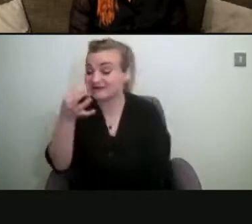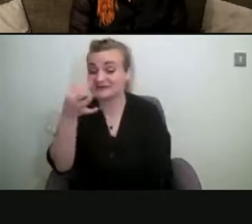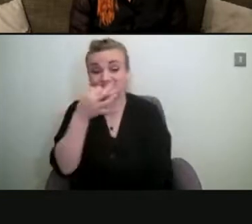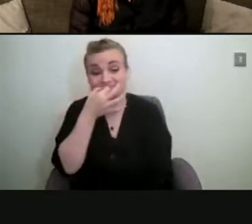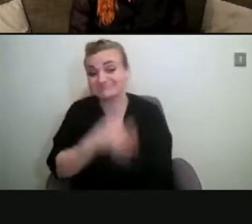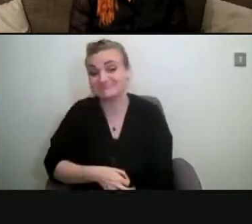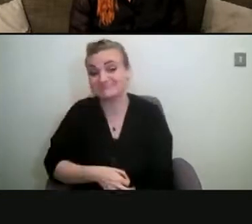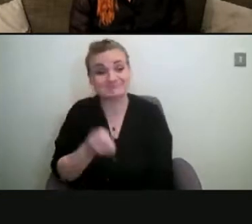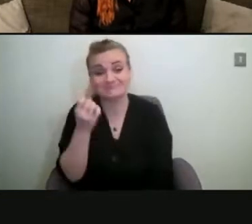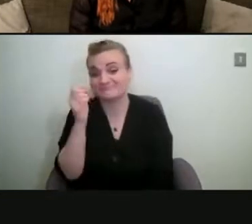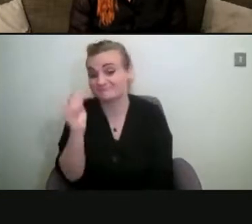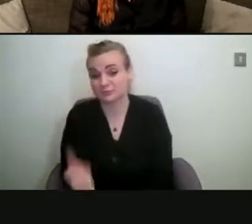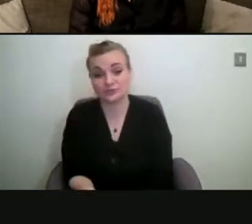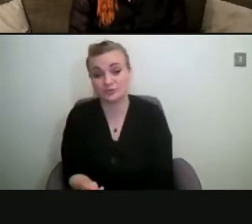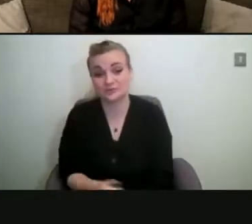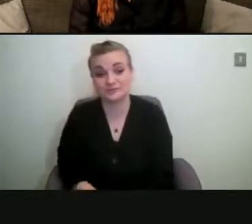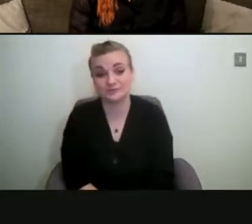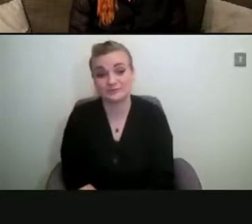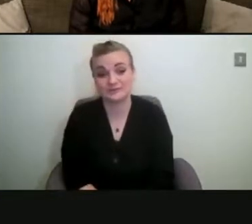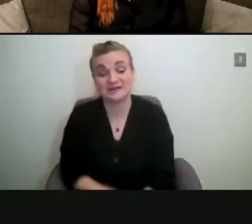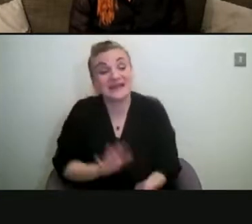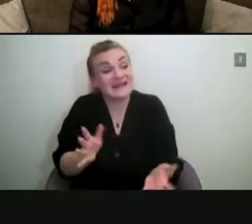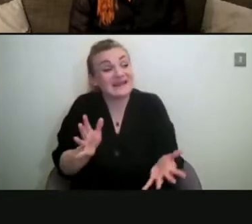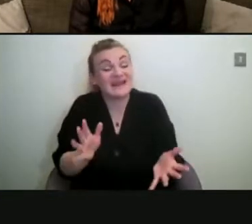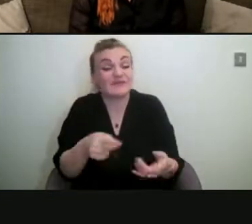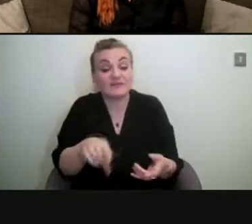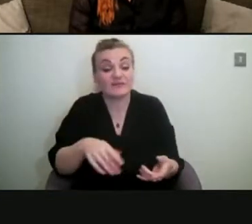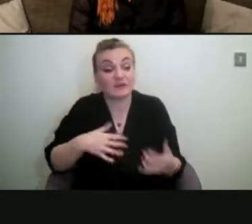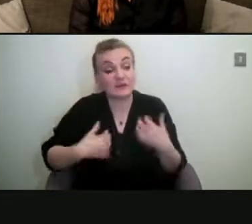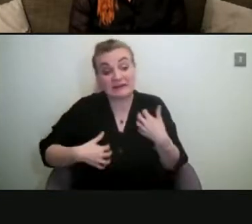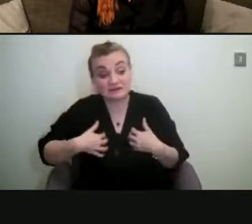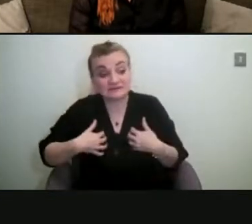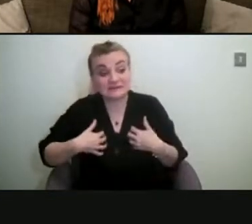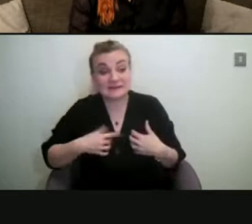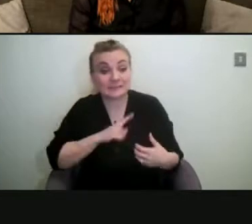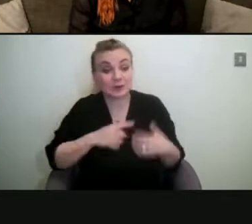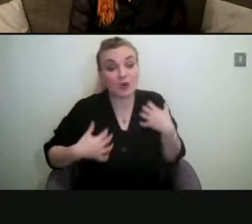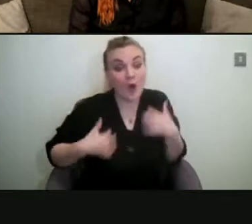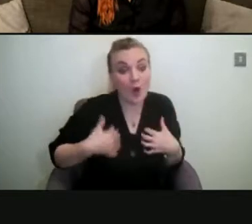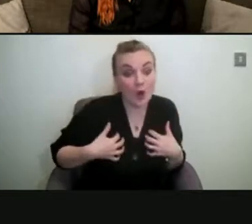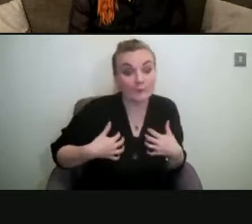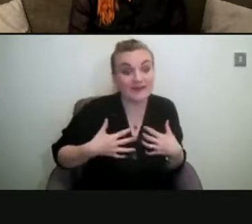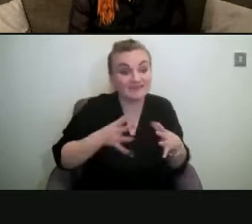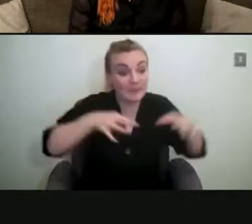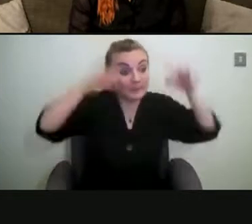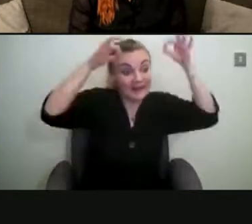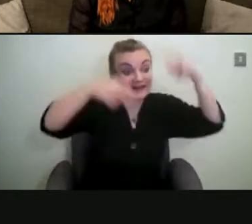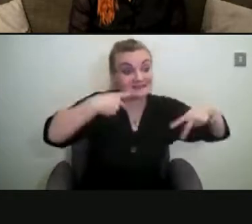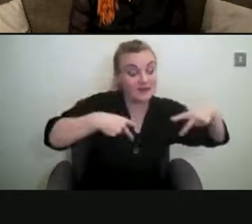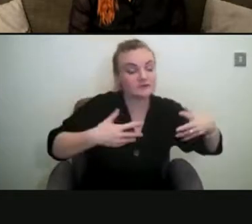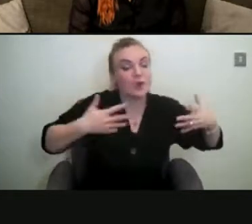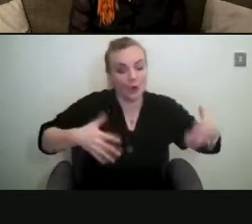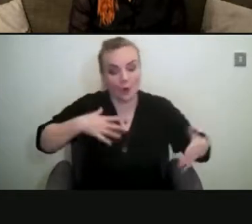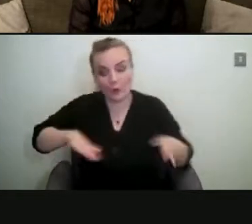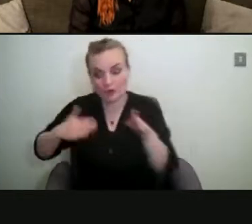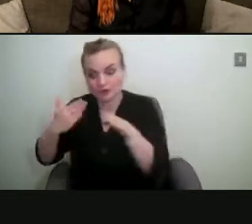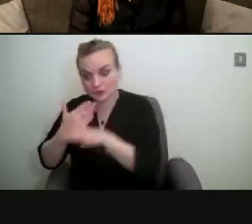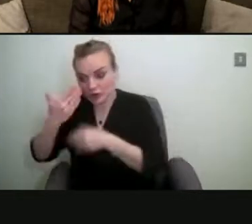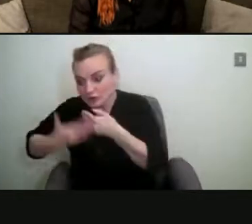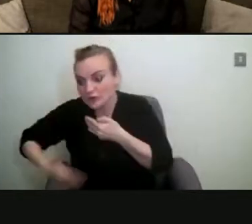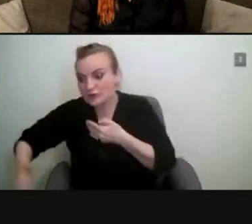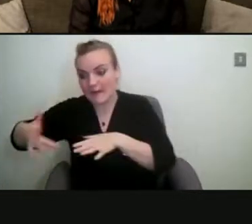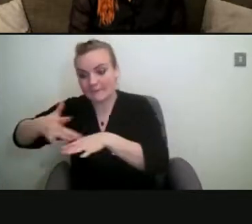to pursue this as a professional career or not, you know, ballet and dance has so many, you know, physical and